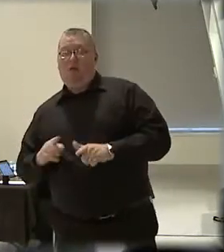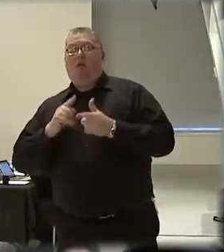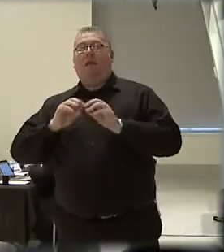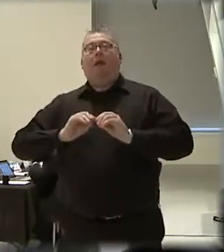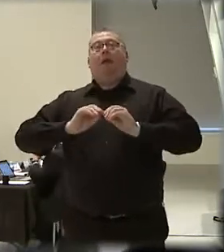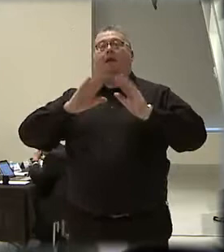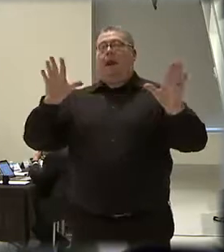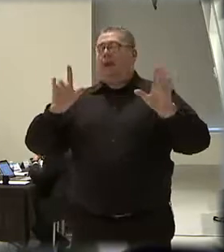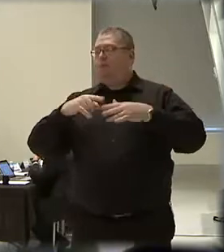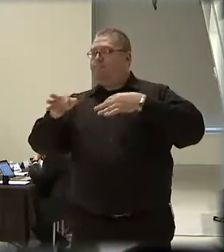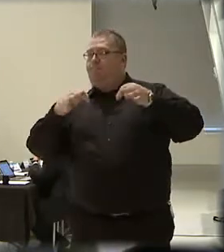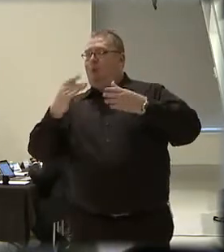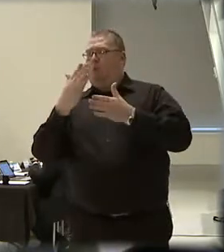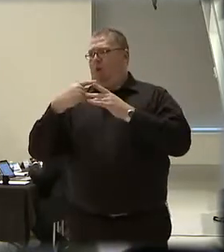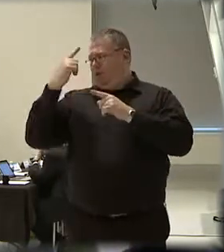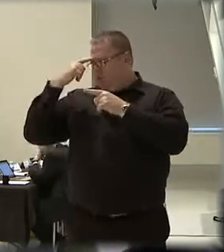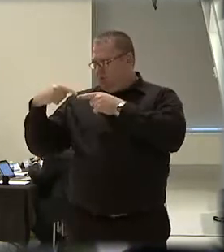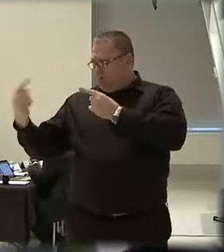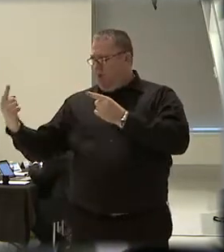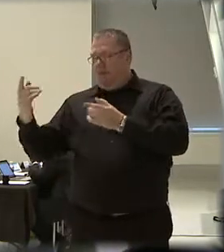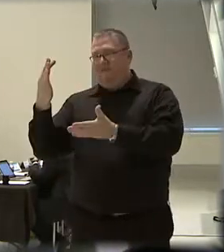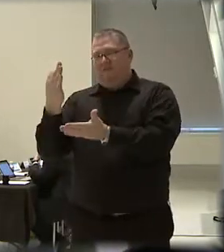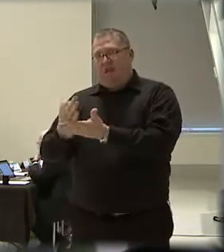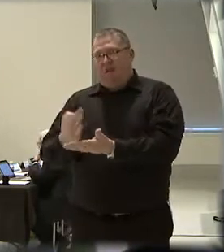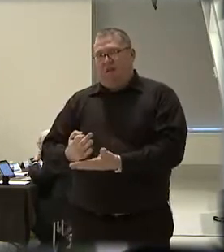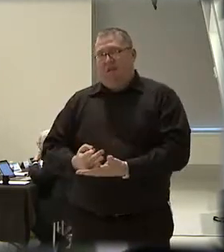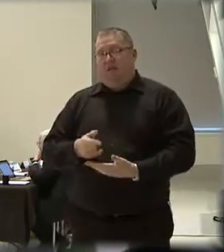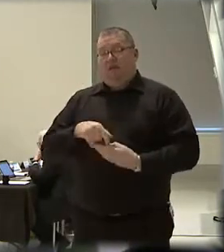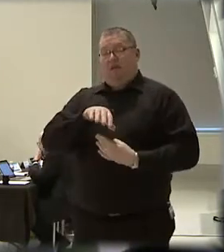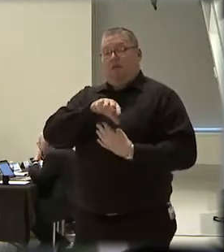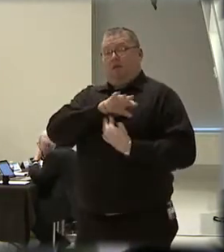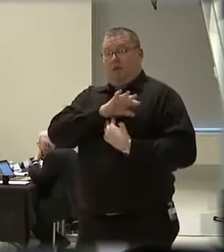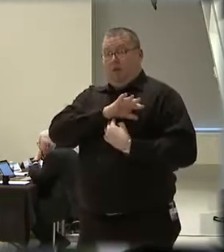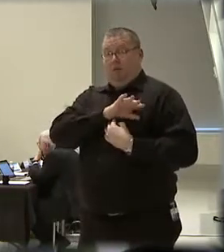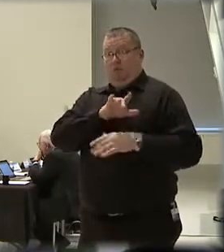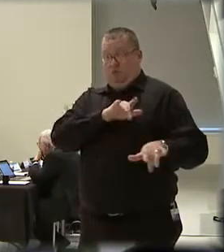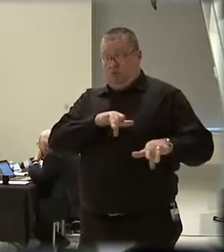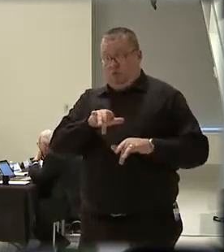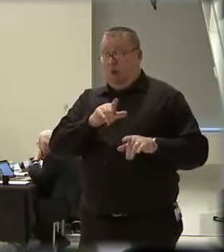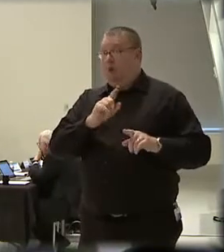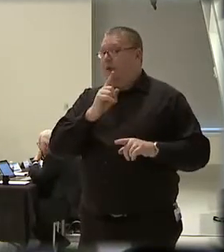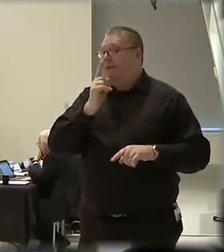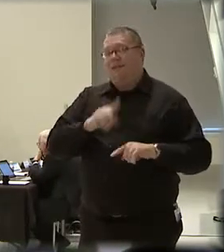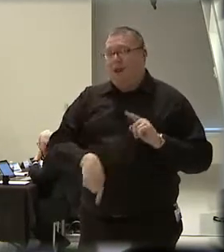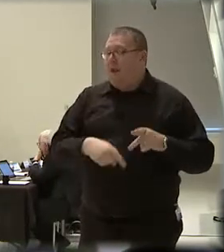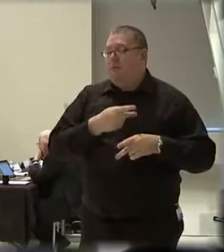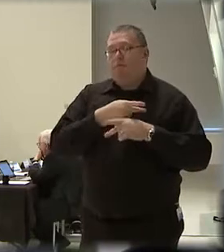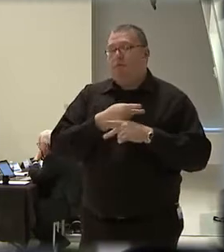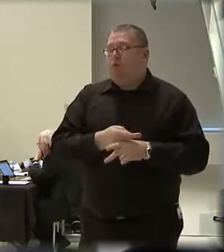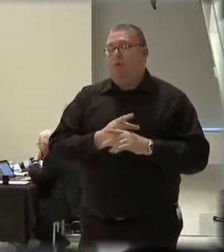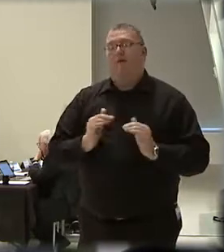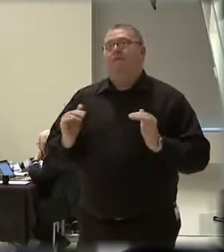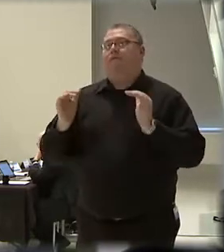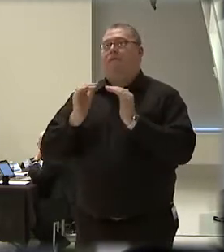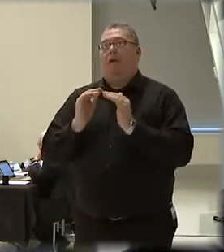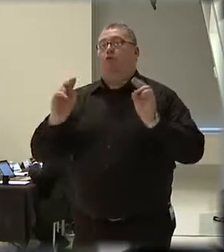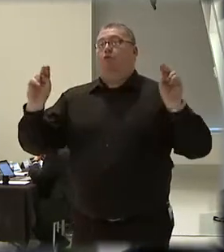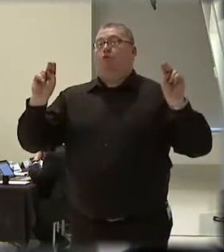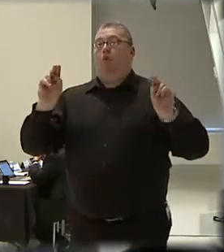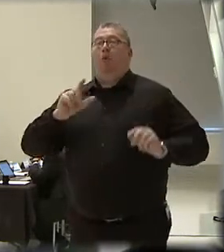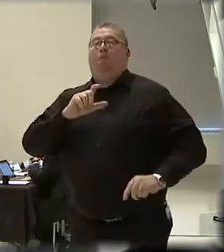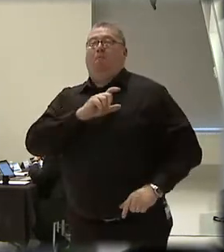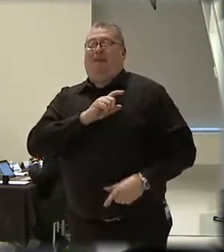disputed facts. But cameras and early intervention systems alone cannot produce the fair and impartial